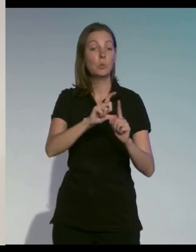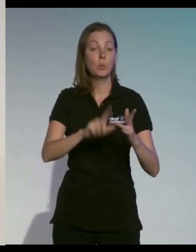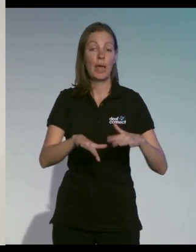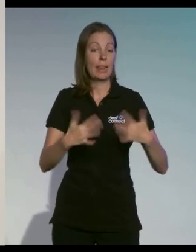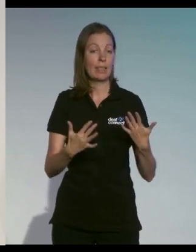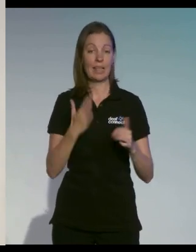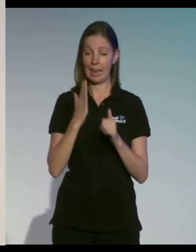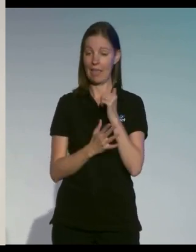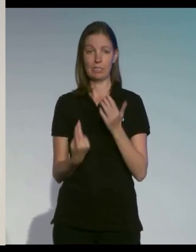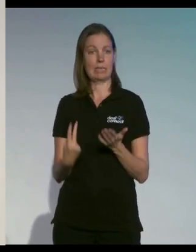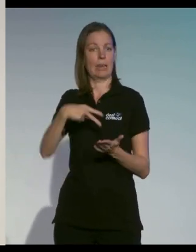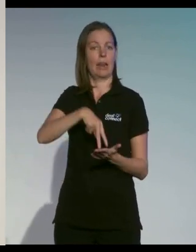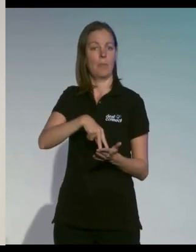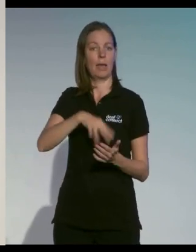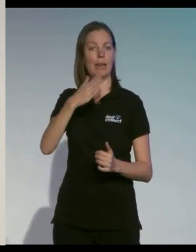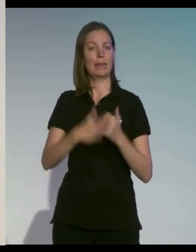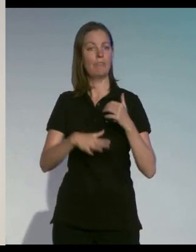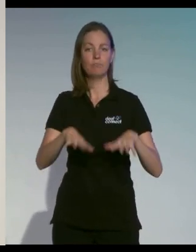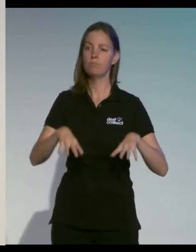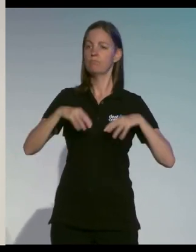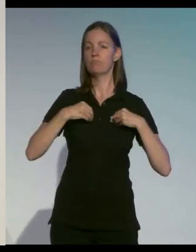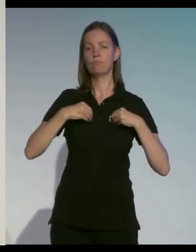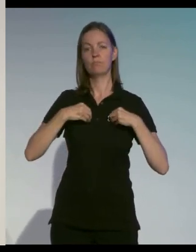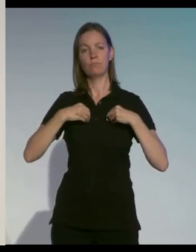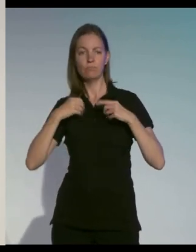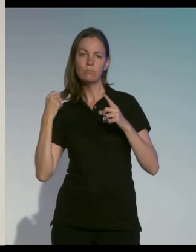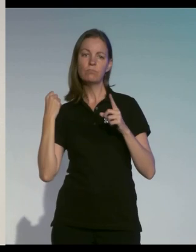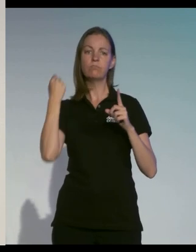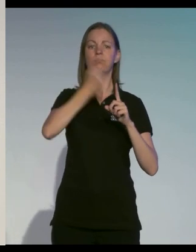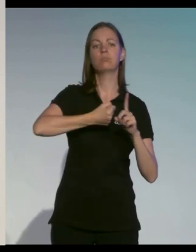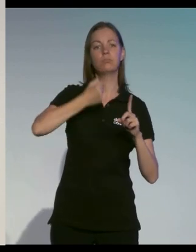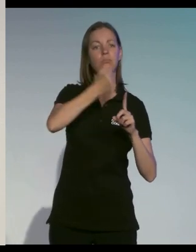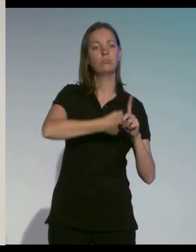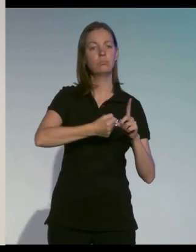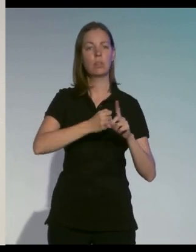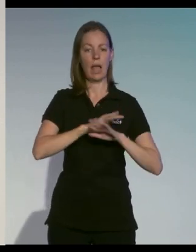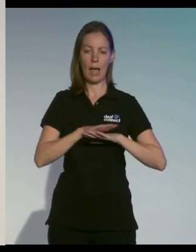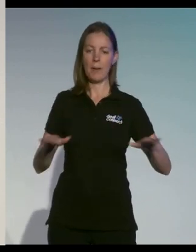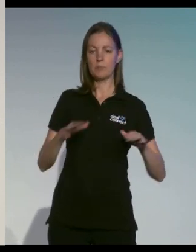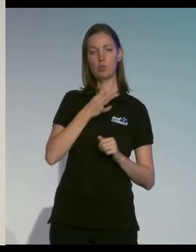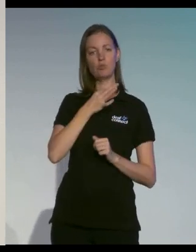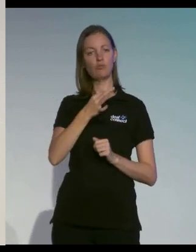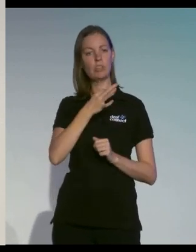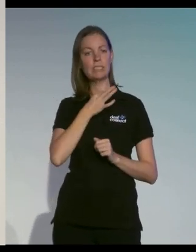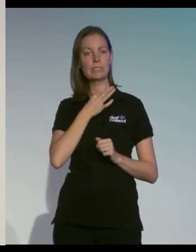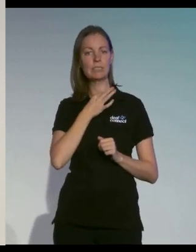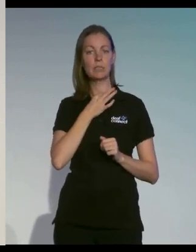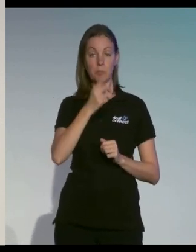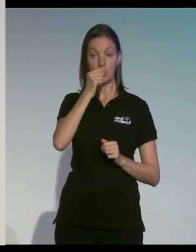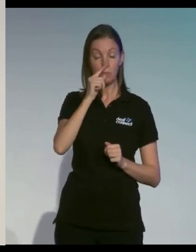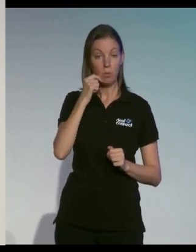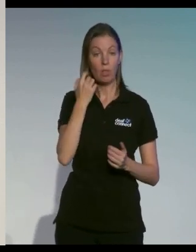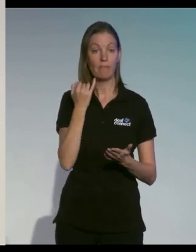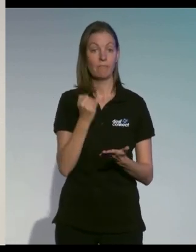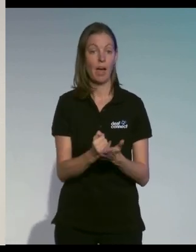up, if you never take an initiative, if you won't take risks, if you won't take risks that you will fail, or